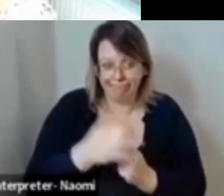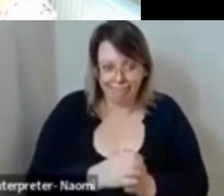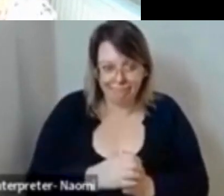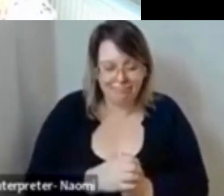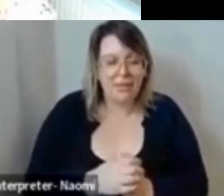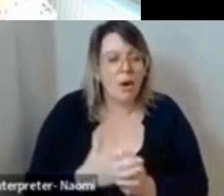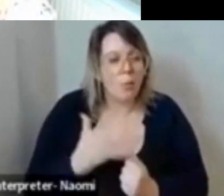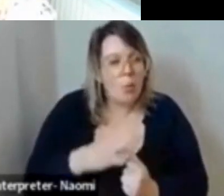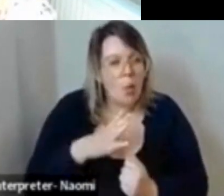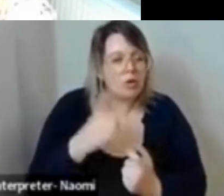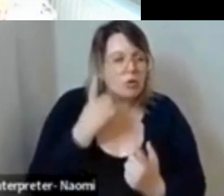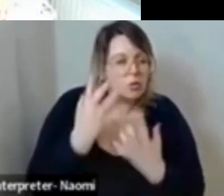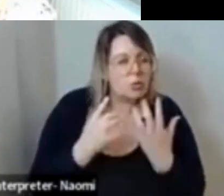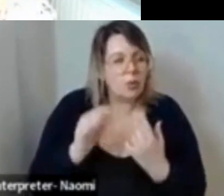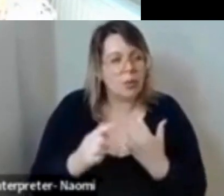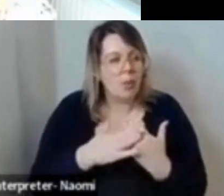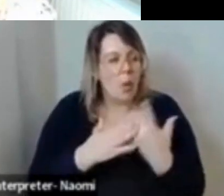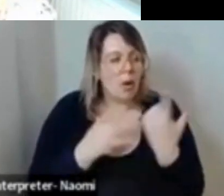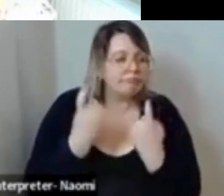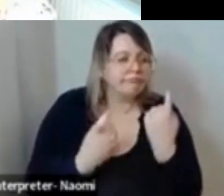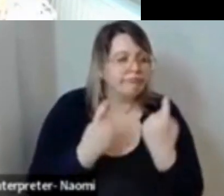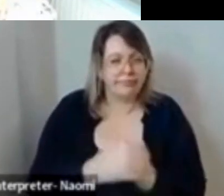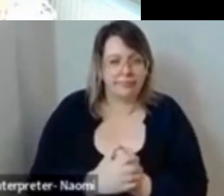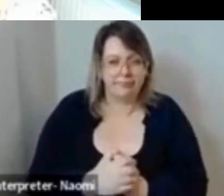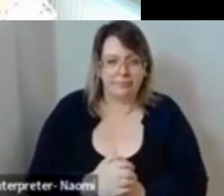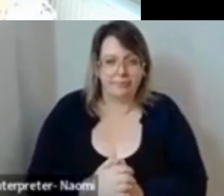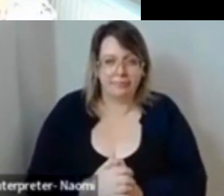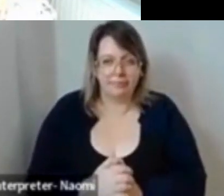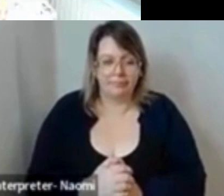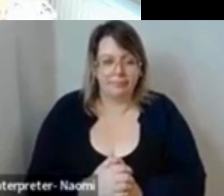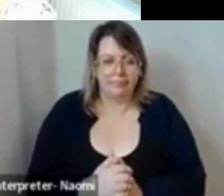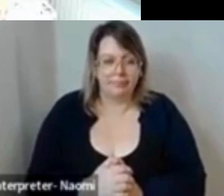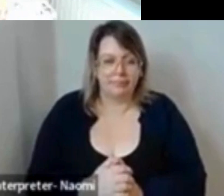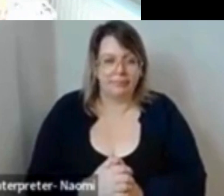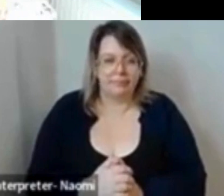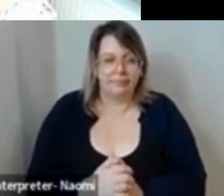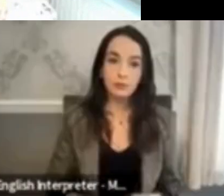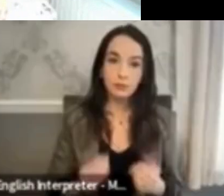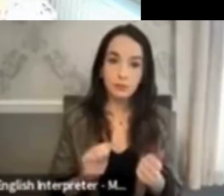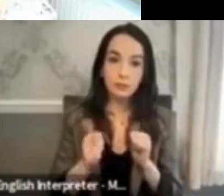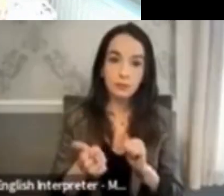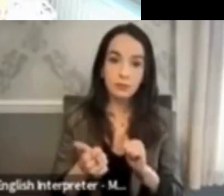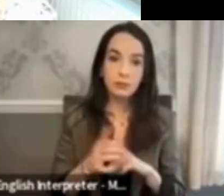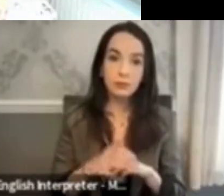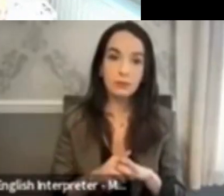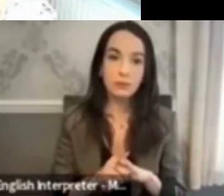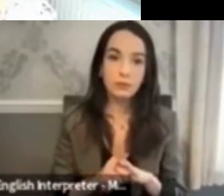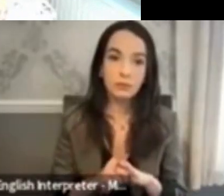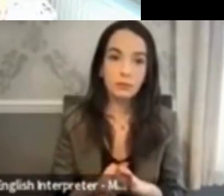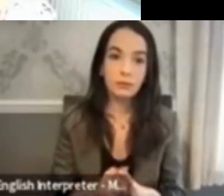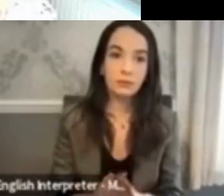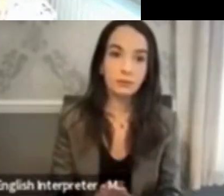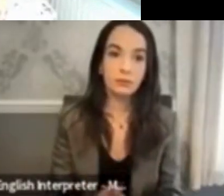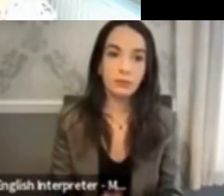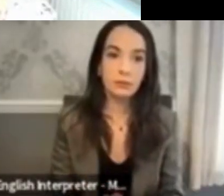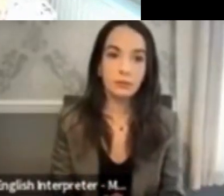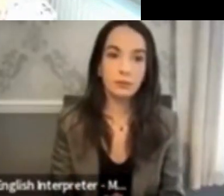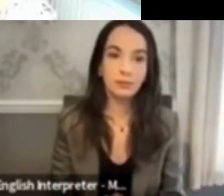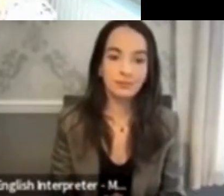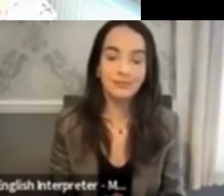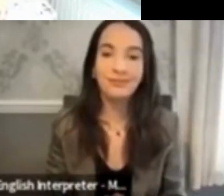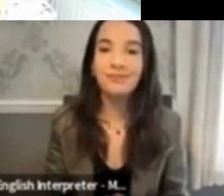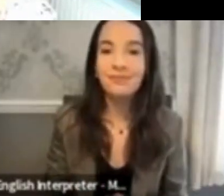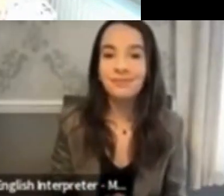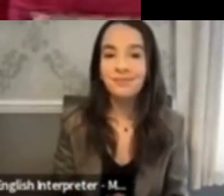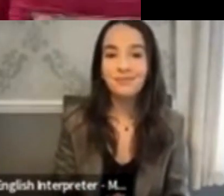we're pondering about at the moment. I'll now hand over to Richard, who's going to close our session today. Thank you,